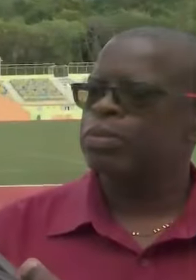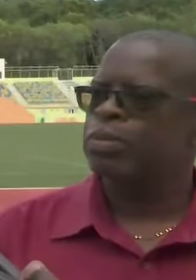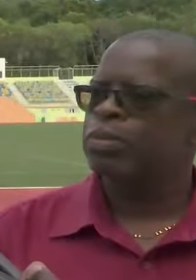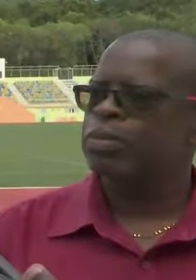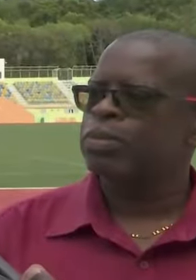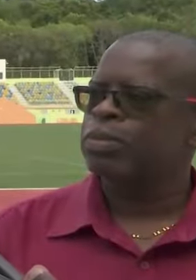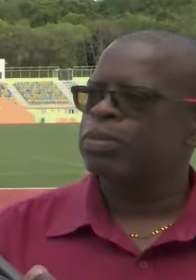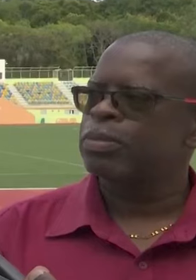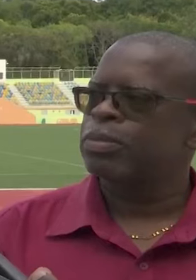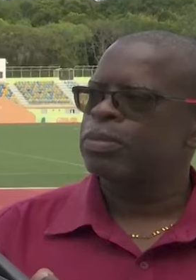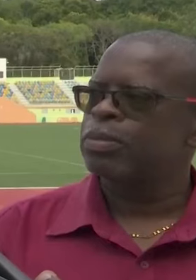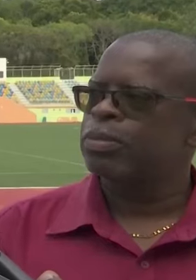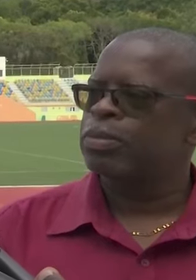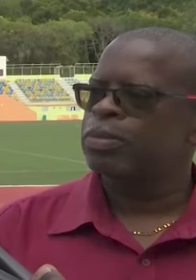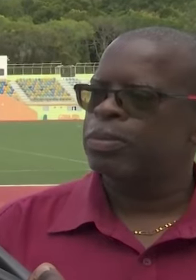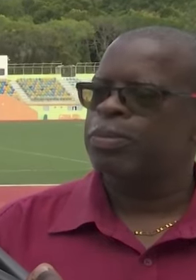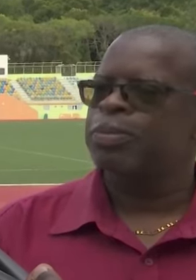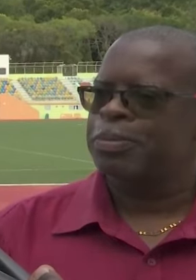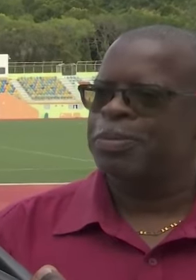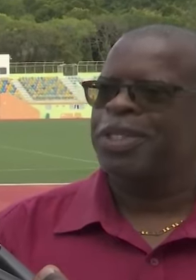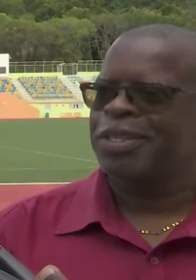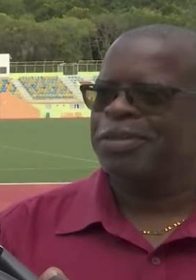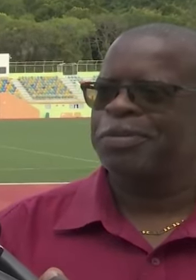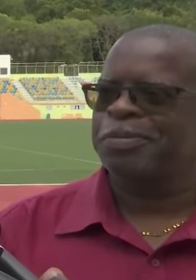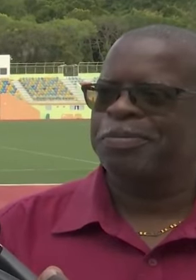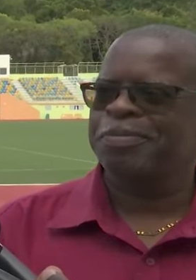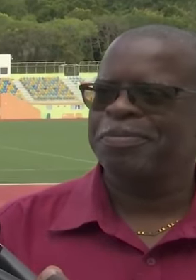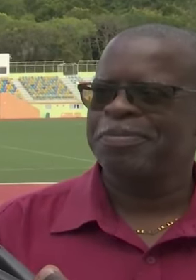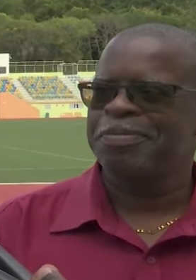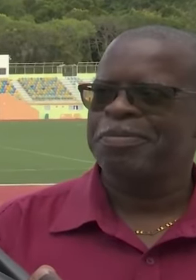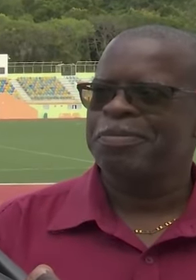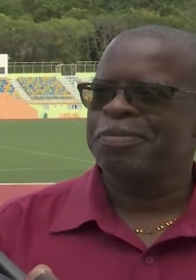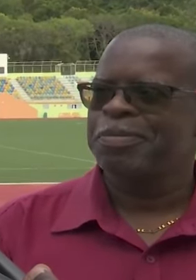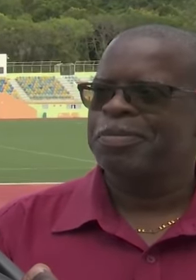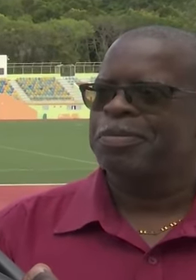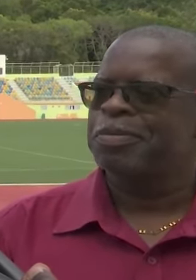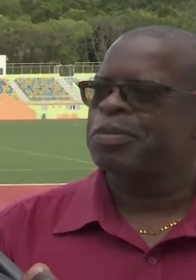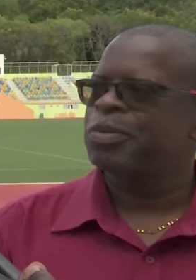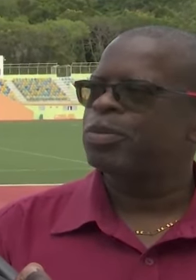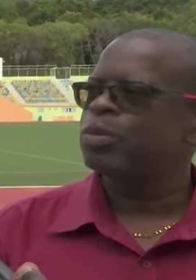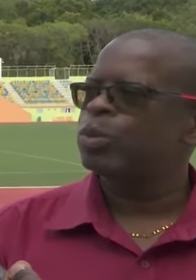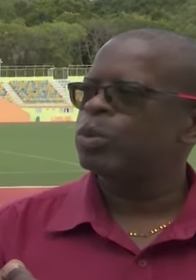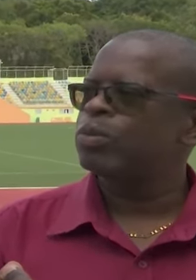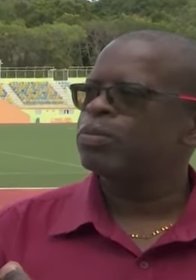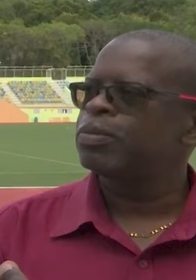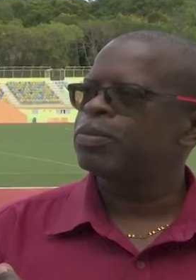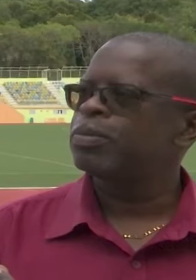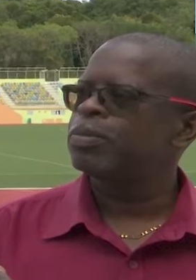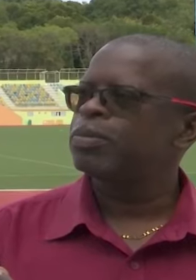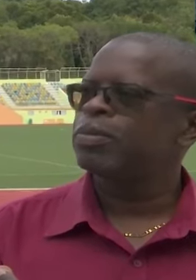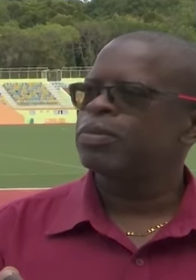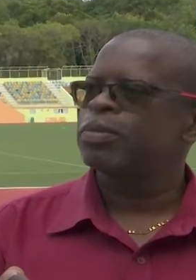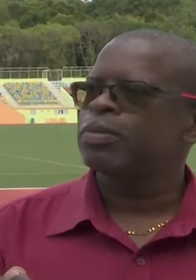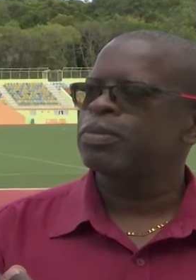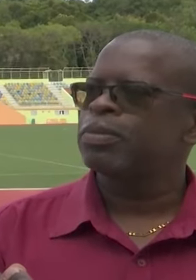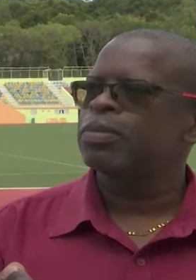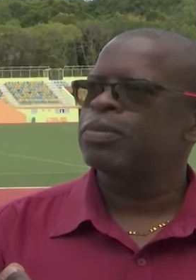I was on the track a little earlier, and it is real bouncy. I think that we should get some speed, and we should be able to do some records here.